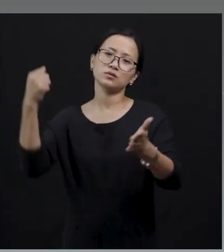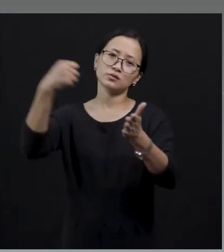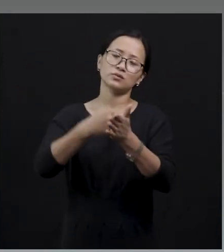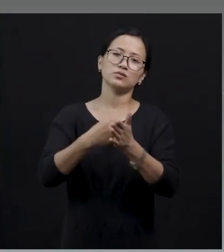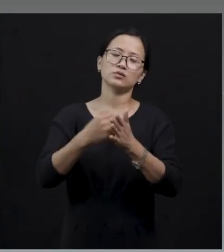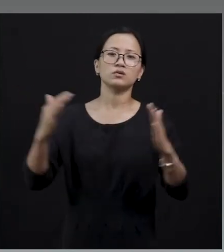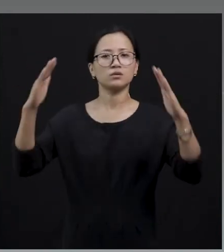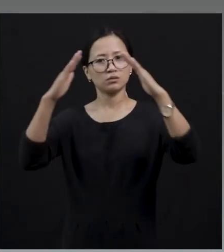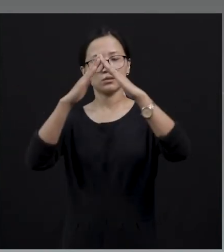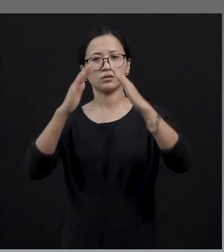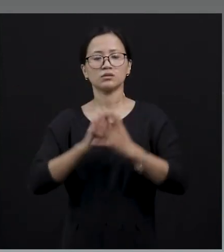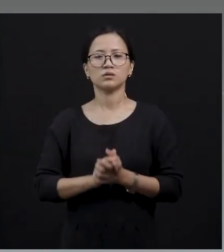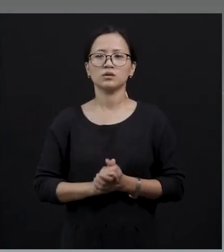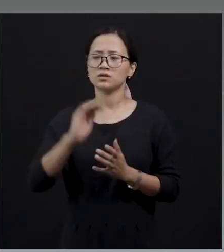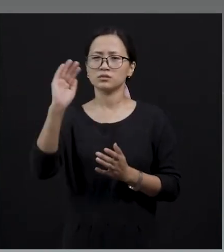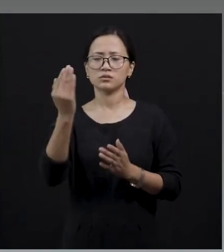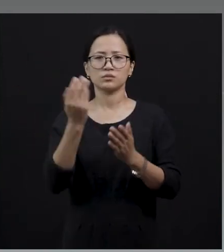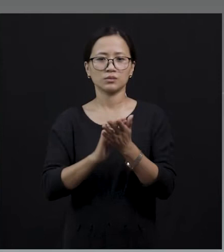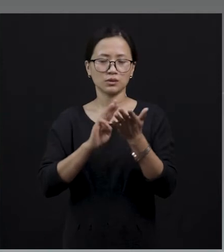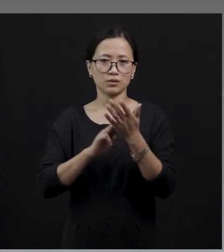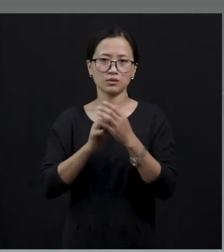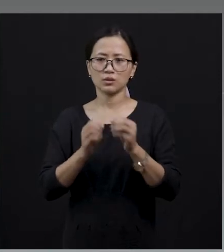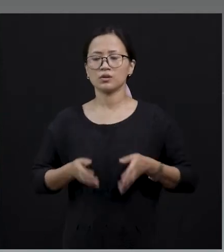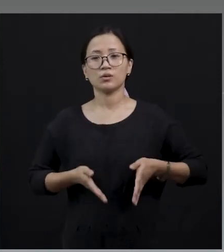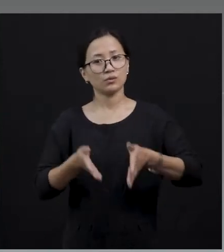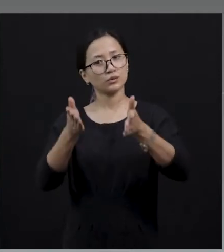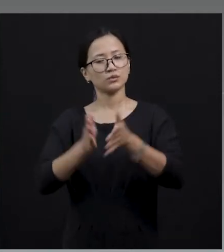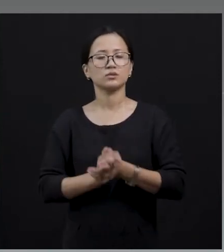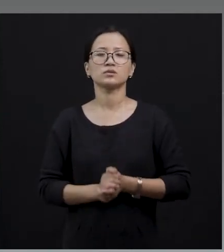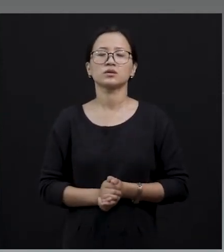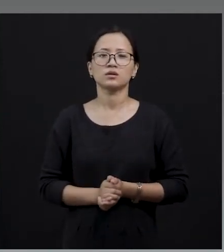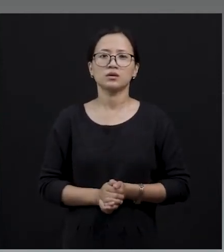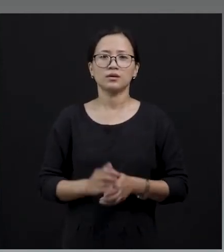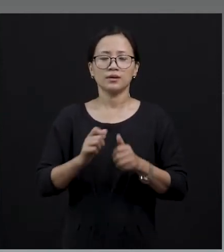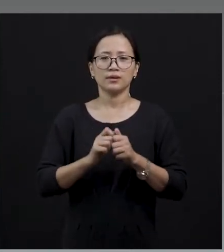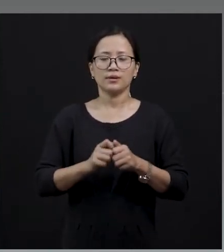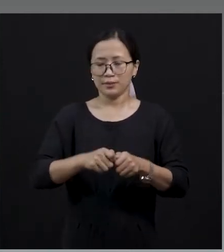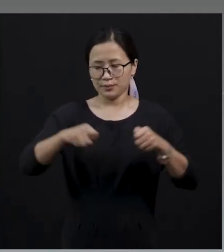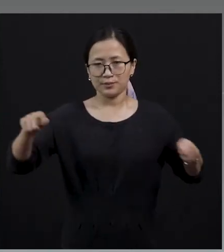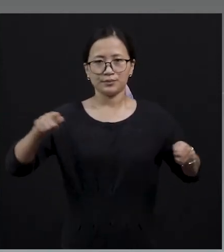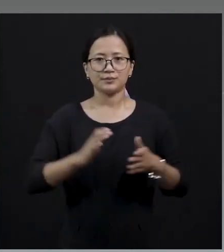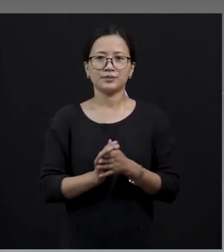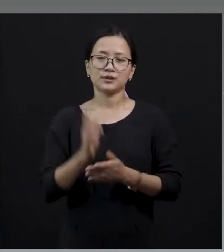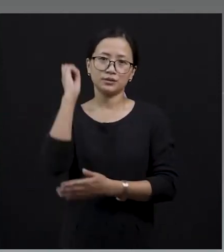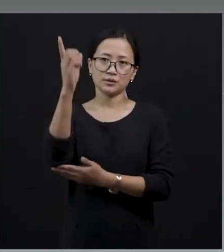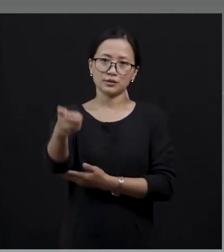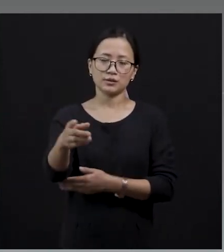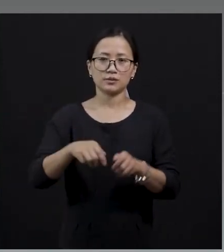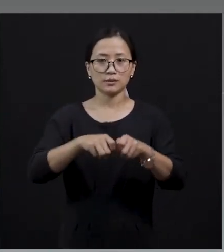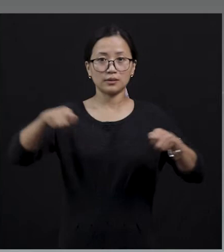any place, right? So these are some ways you can measure the distance and length, all right?